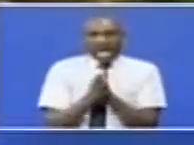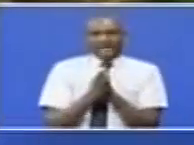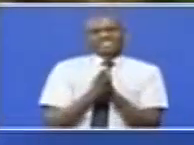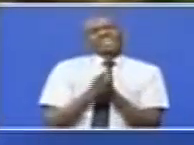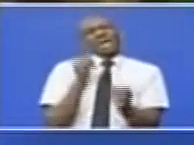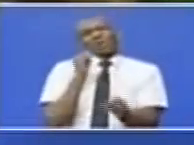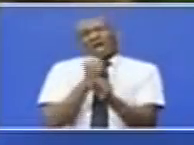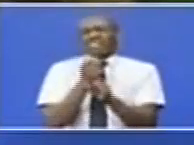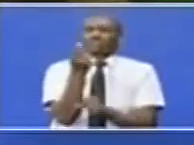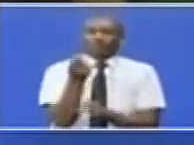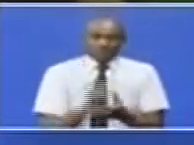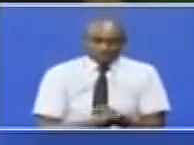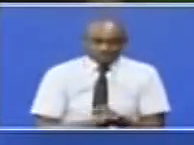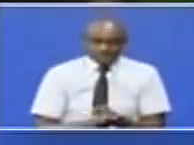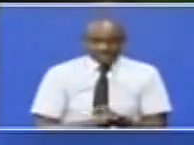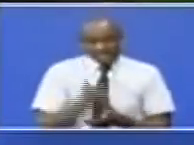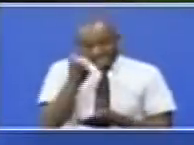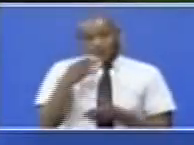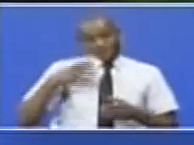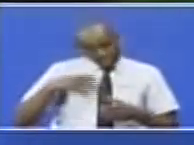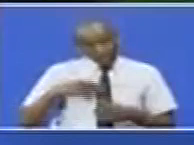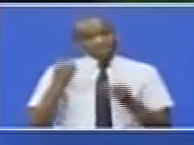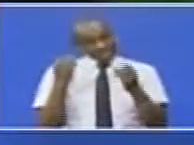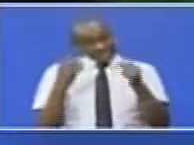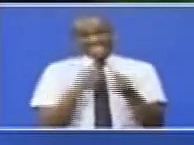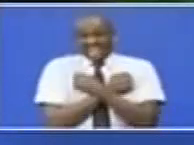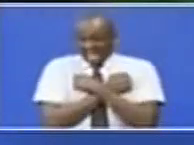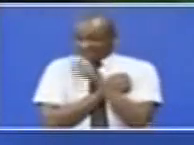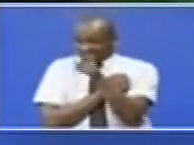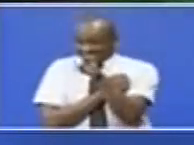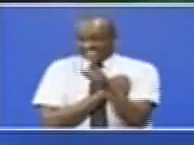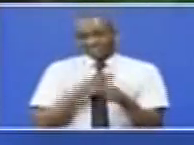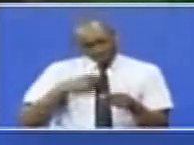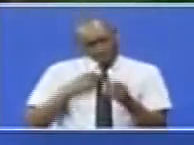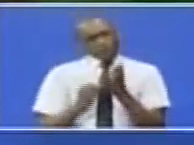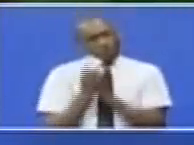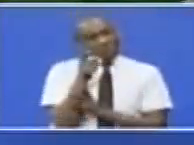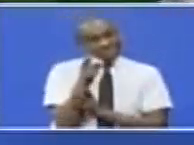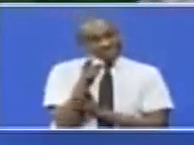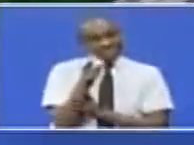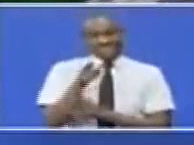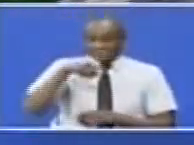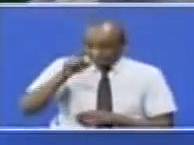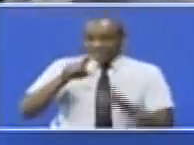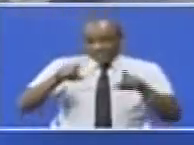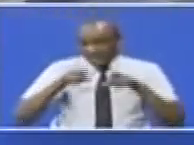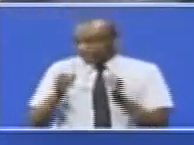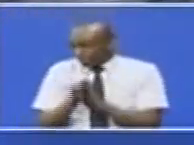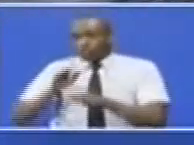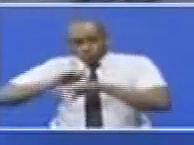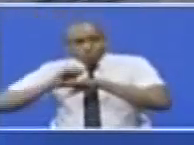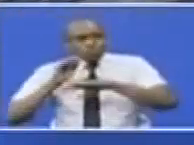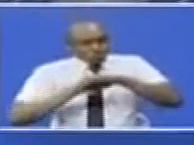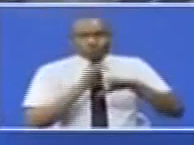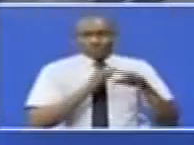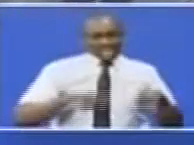manpower. With the growth of the middle class in the country growing significantly each year, so as their demand for finer things in